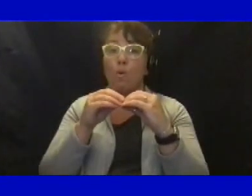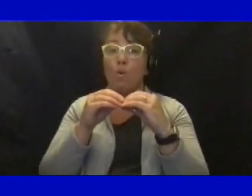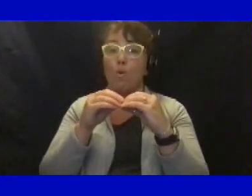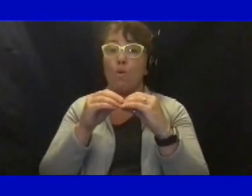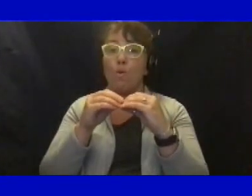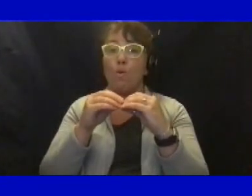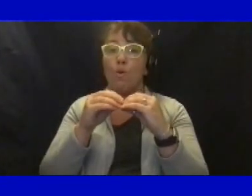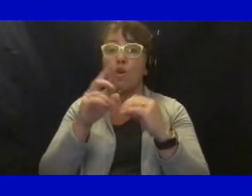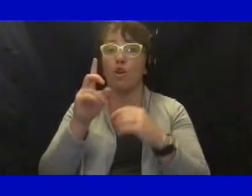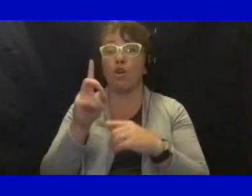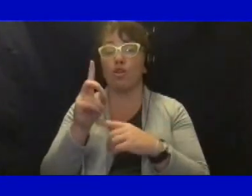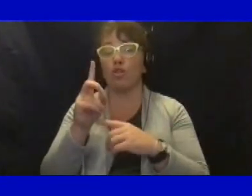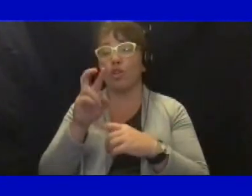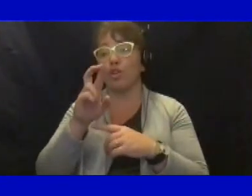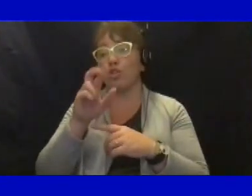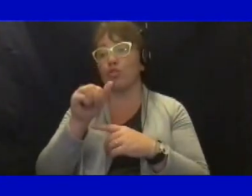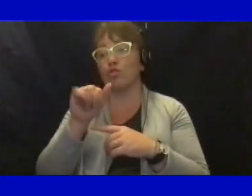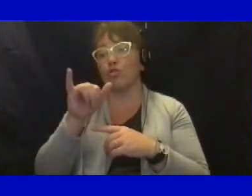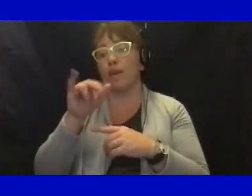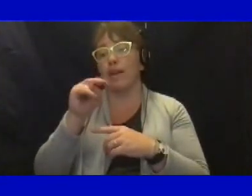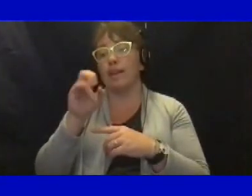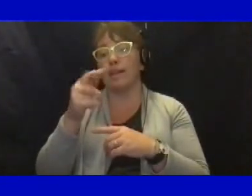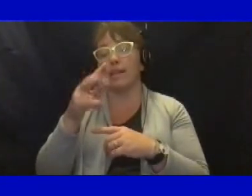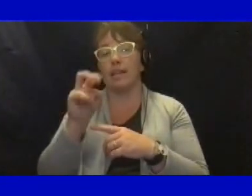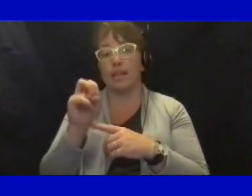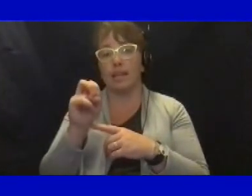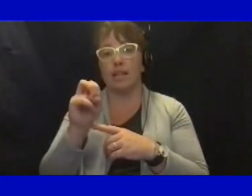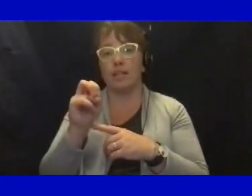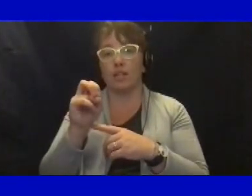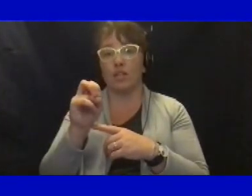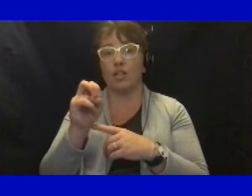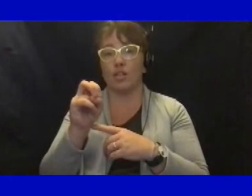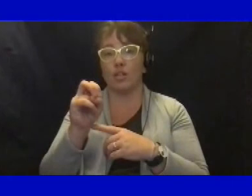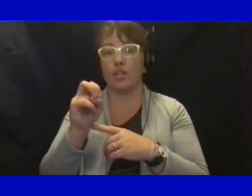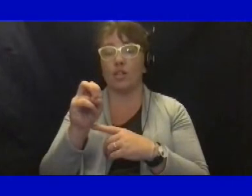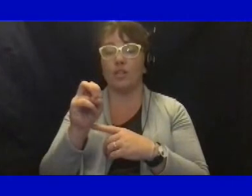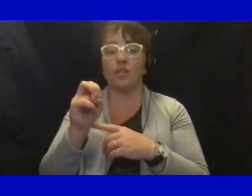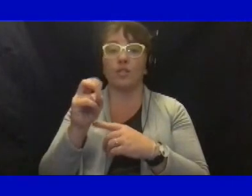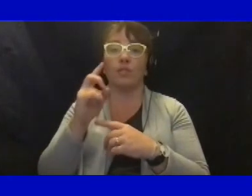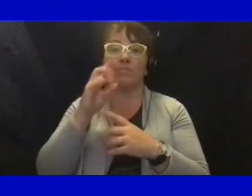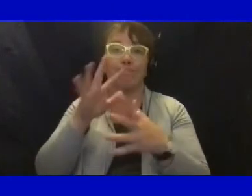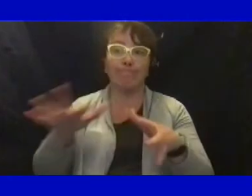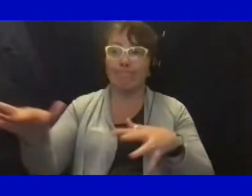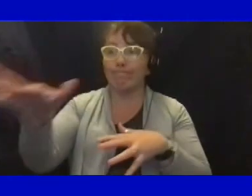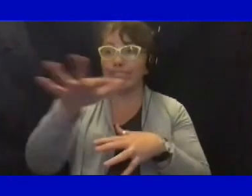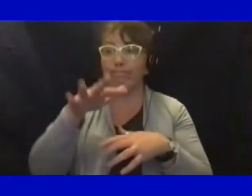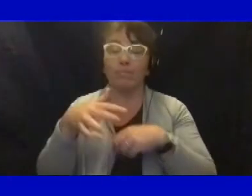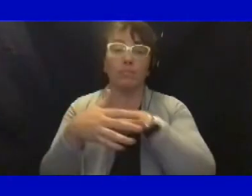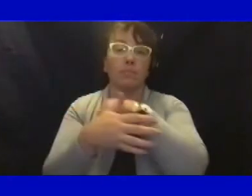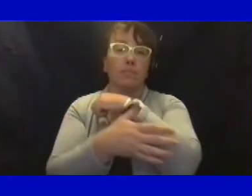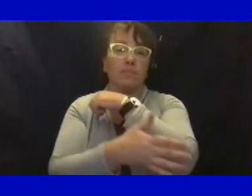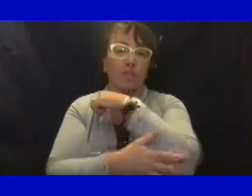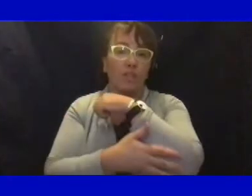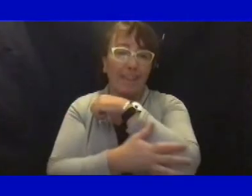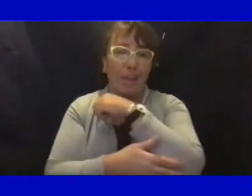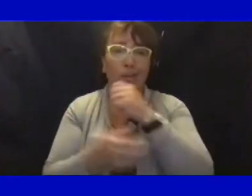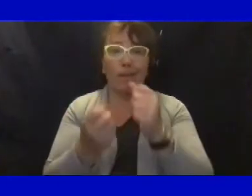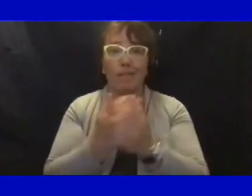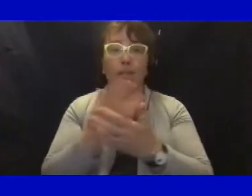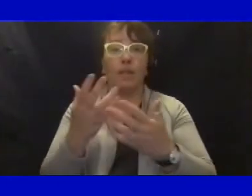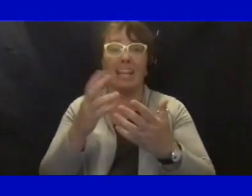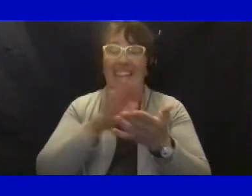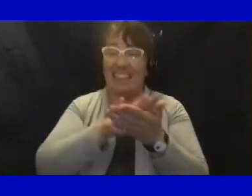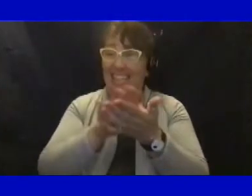county maintained drainage courses are open, clean and clear, and ready for any potential debris flows.